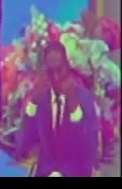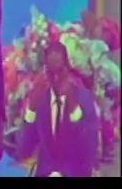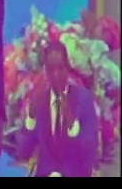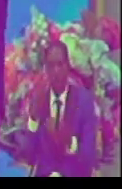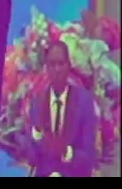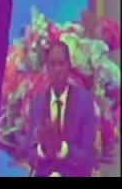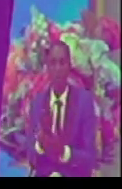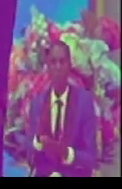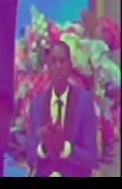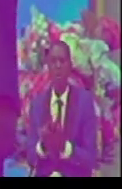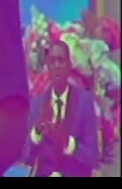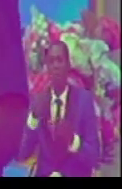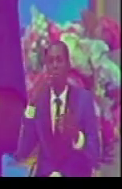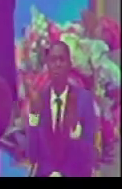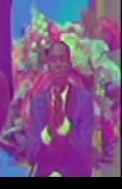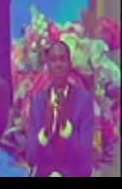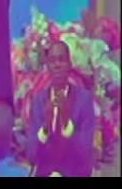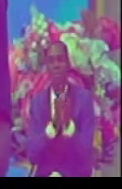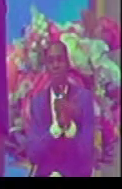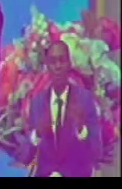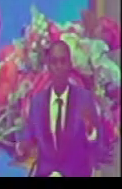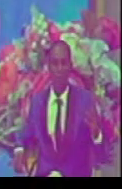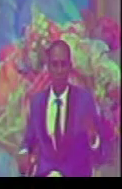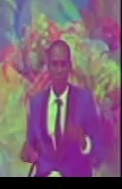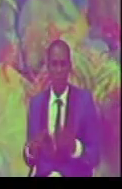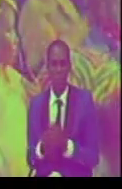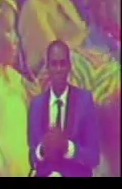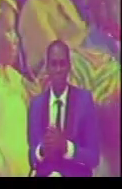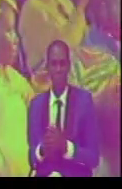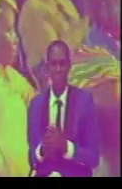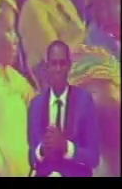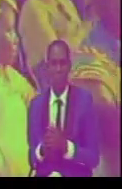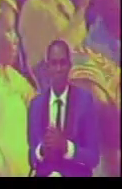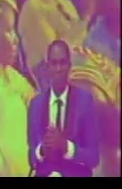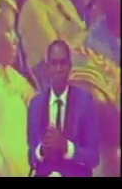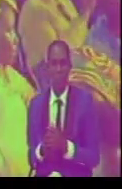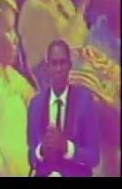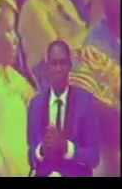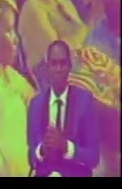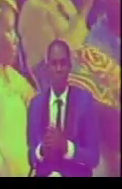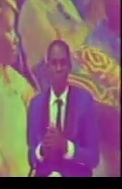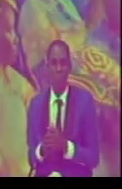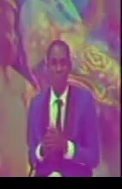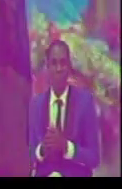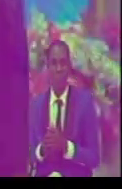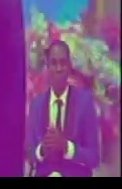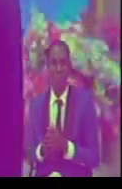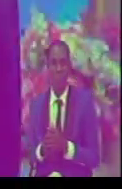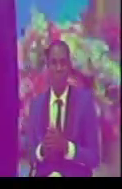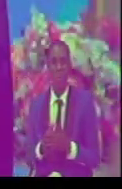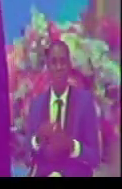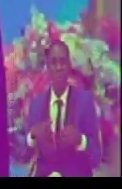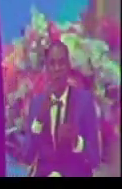reason properly, adequately, unlike before he came. Praise the Lord.